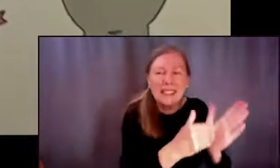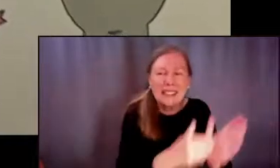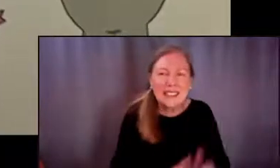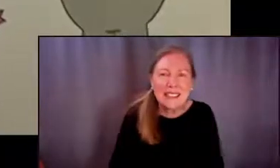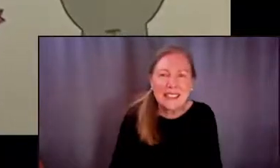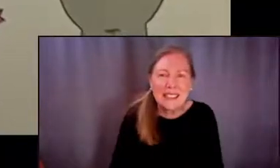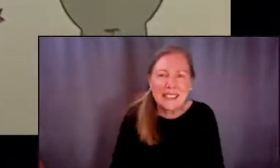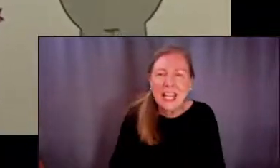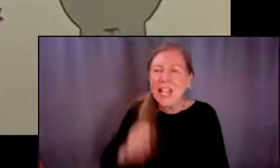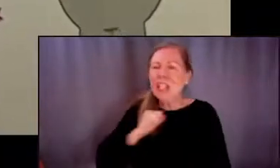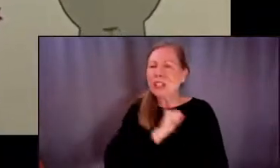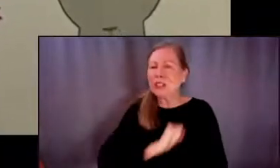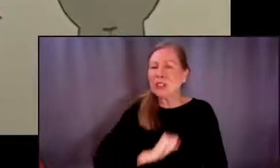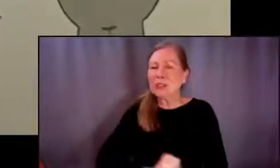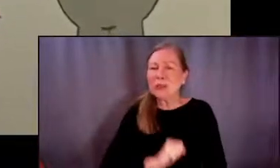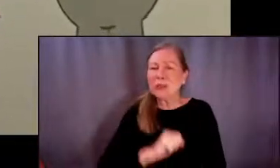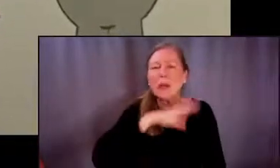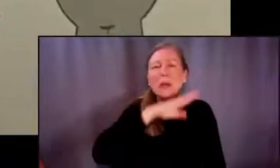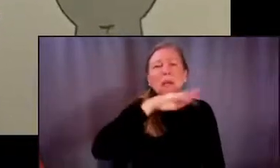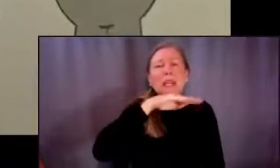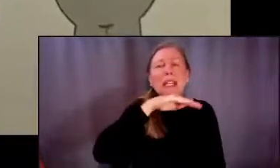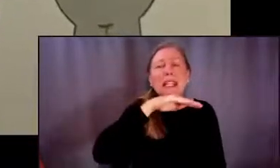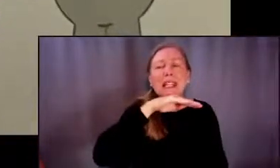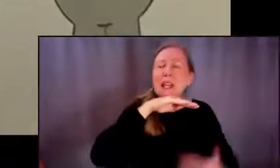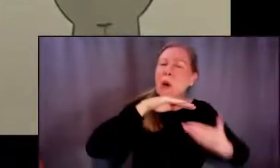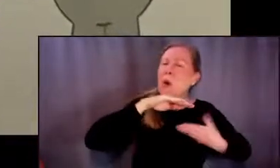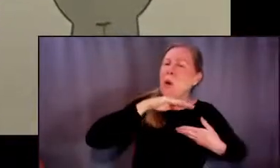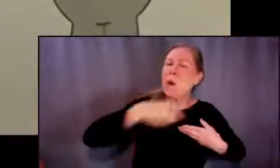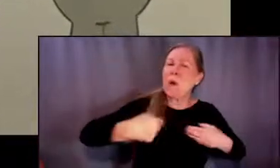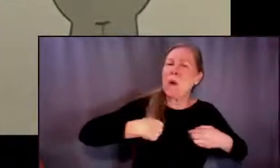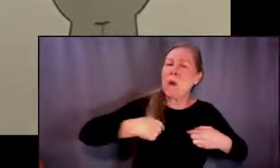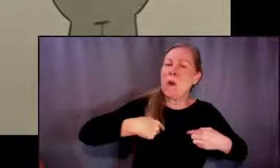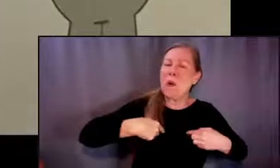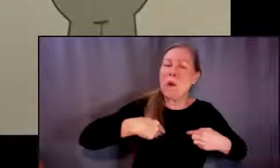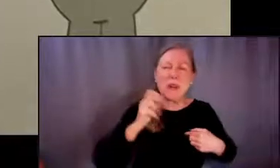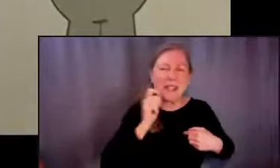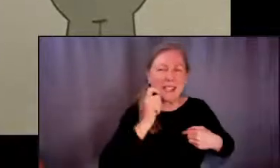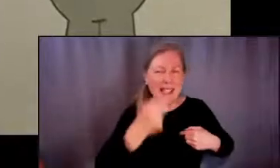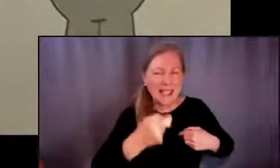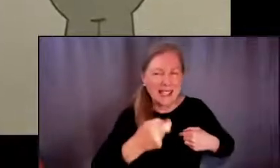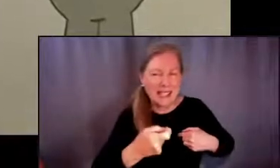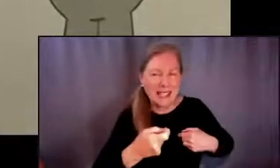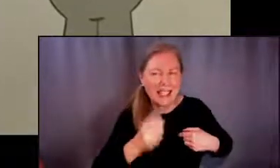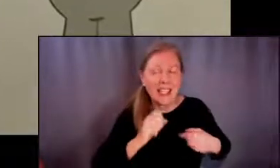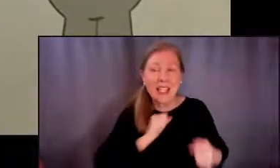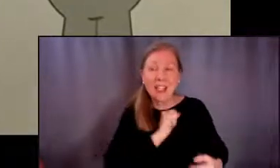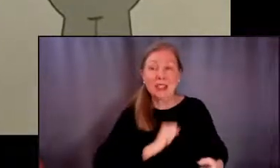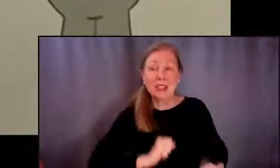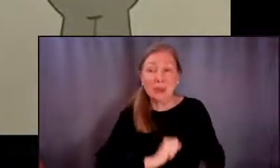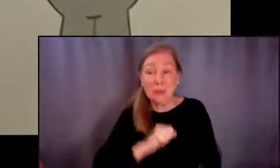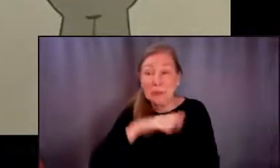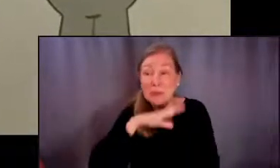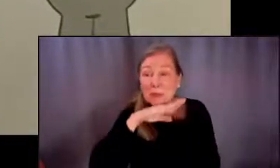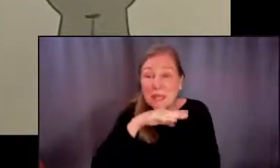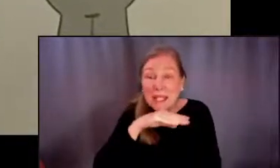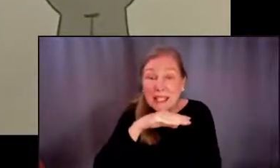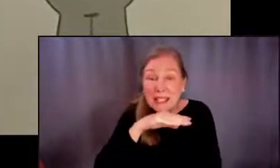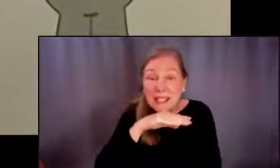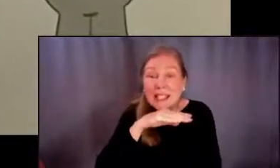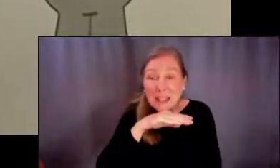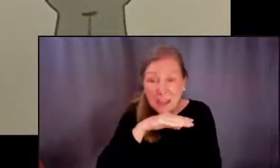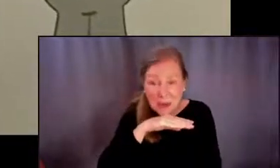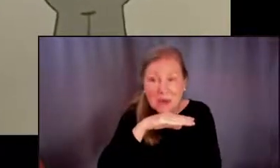Super Pig is really neat. Super Pig can't